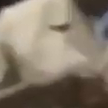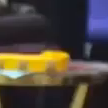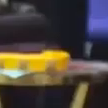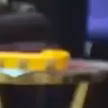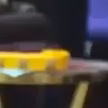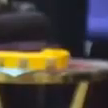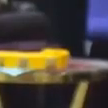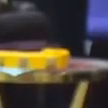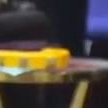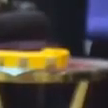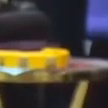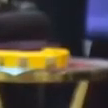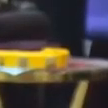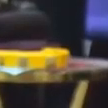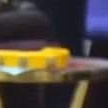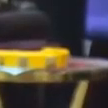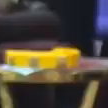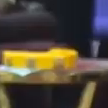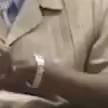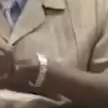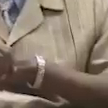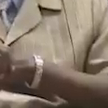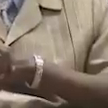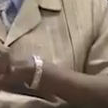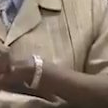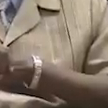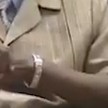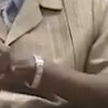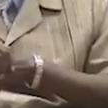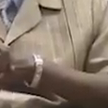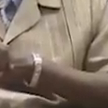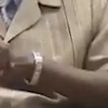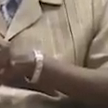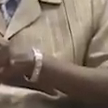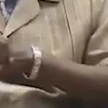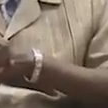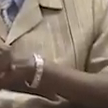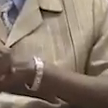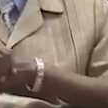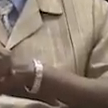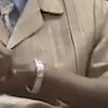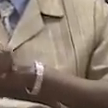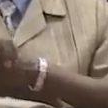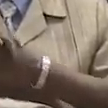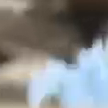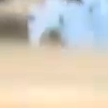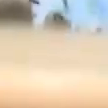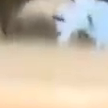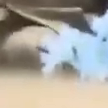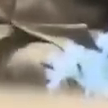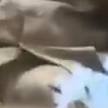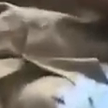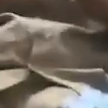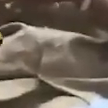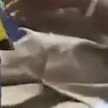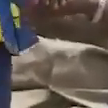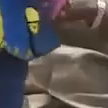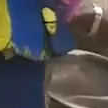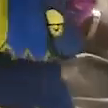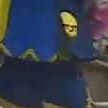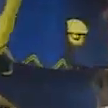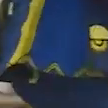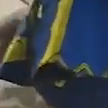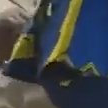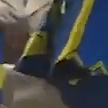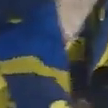my God. Wow. Hallelujah. Please be seated in the presence of God. And